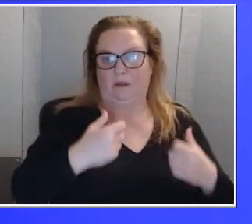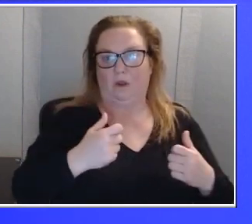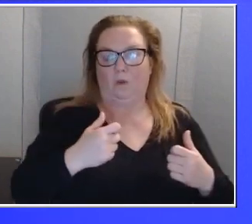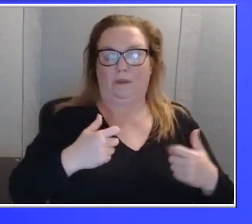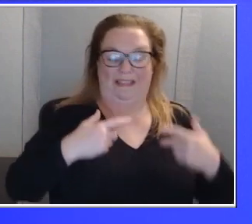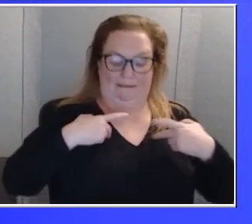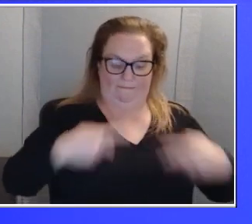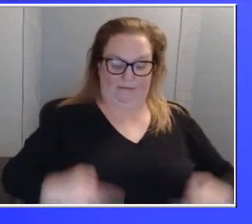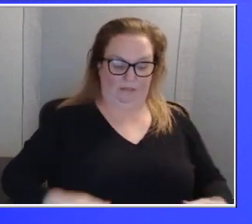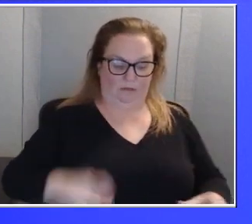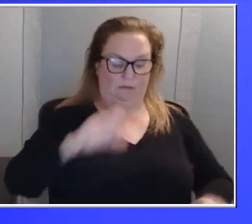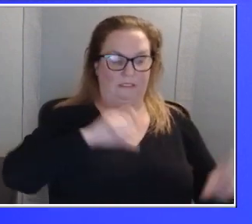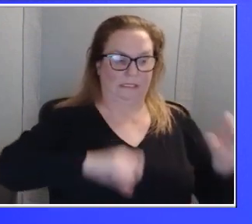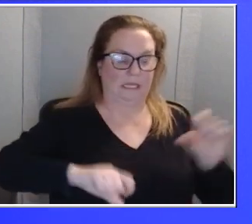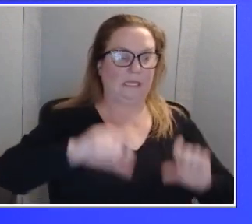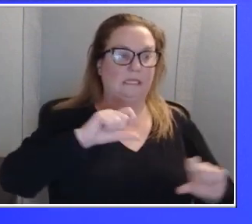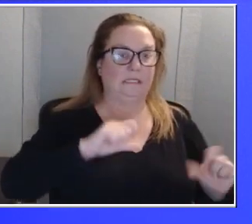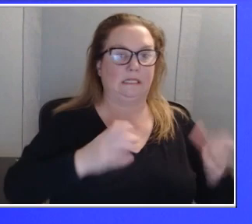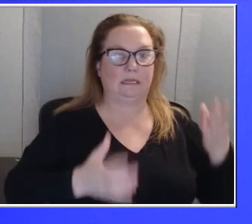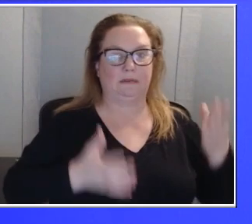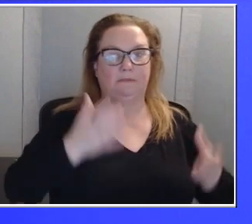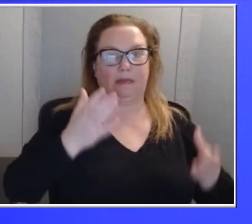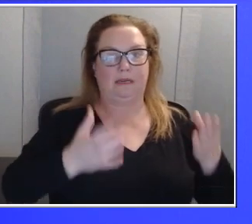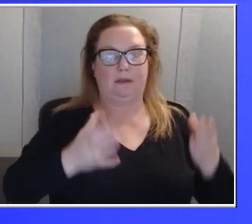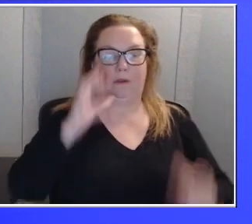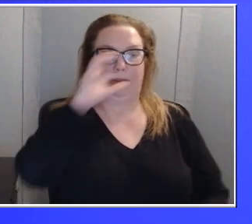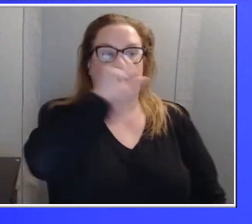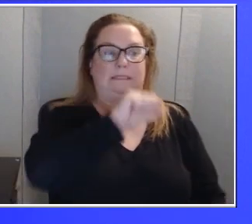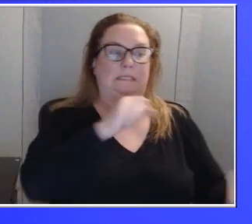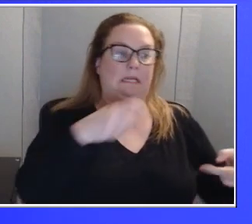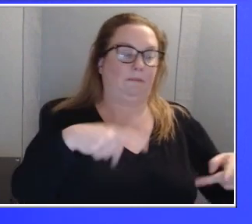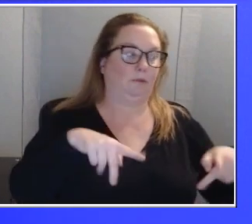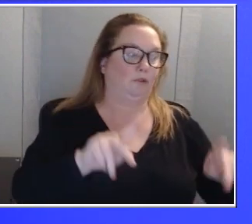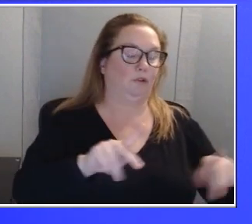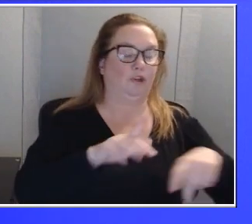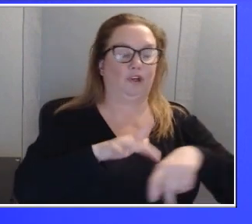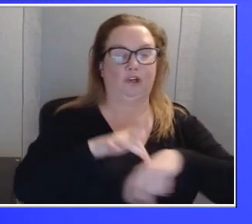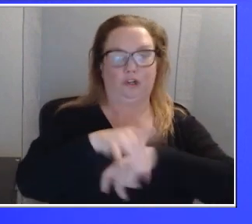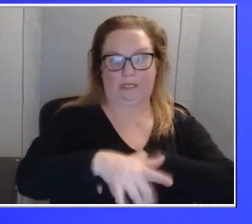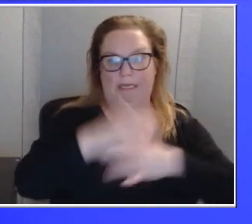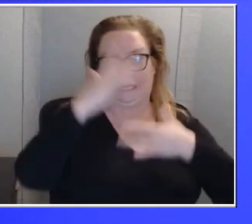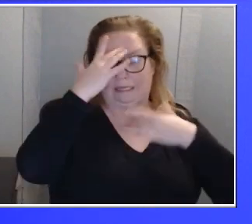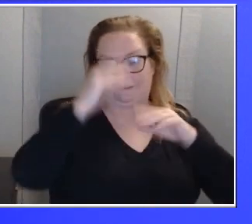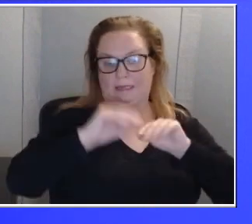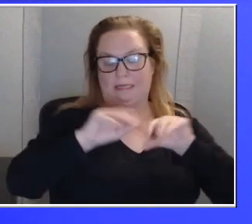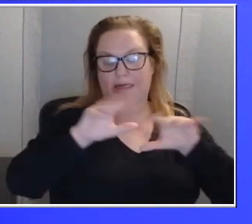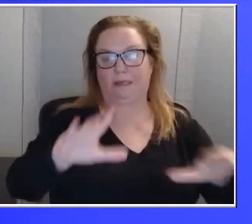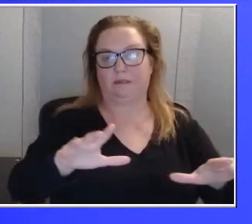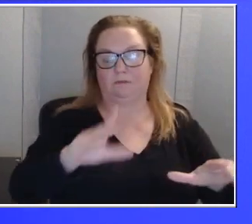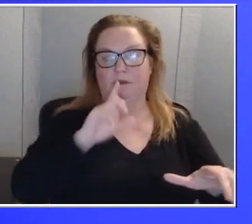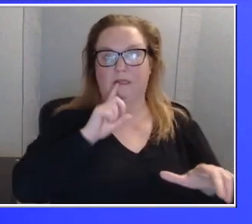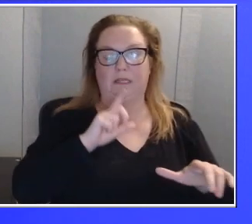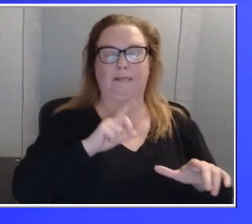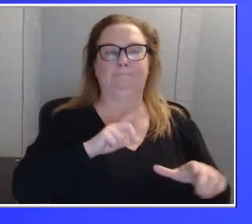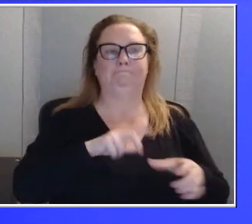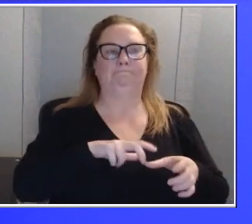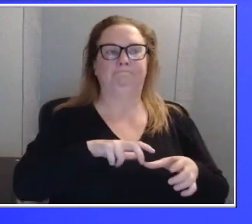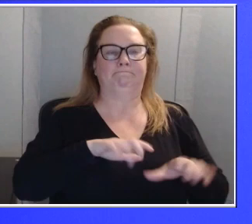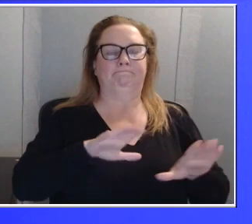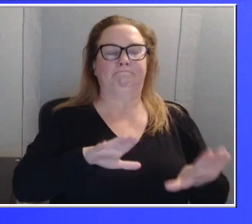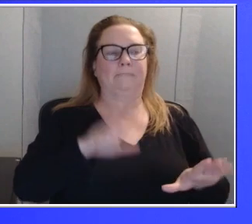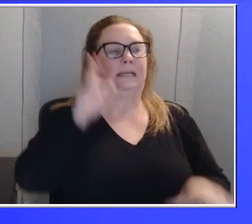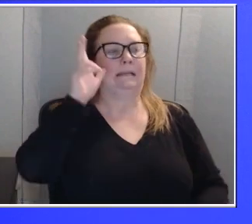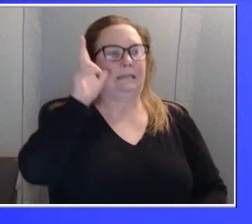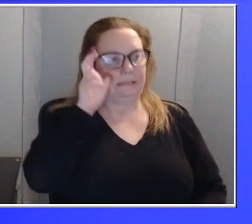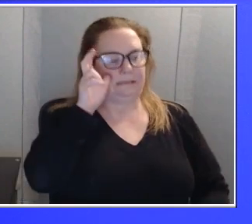science, and we may have missed an opportunity early in the pandemic to really take a step back and listen and hear and